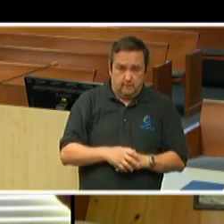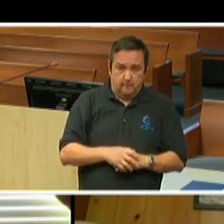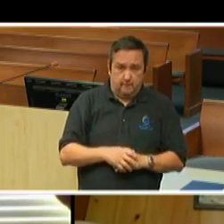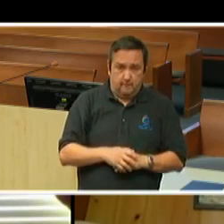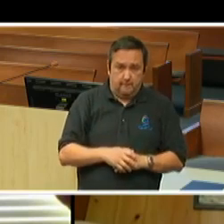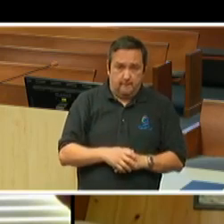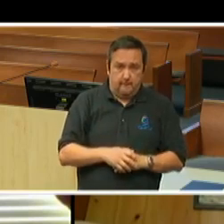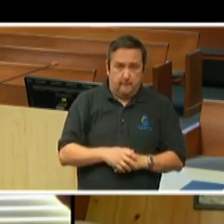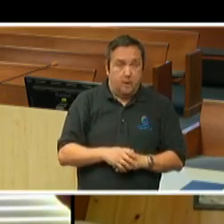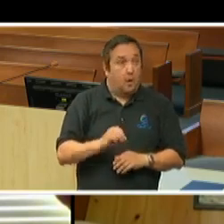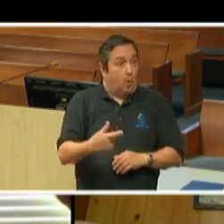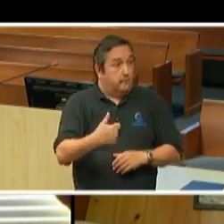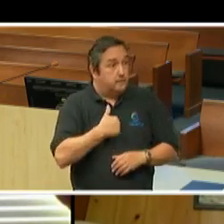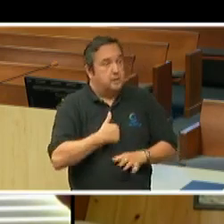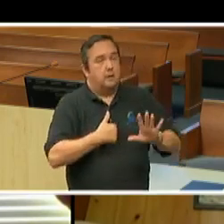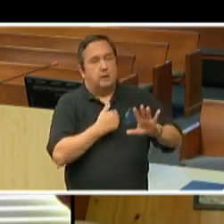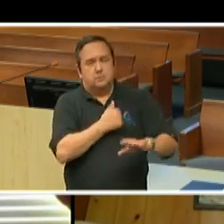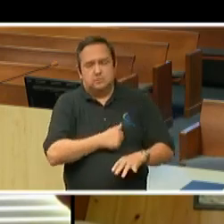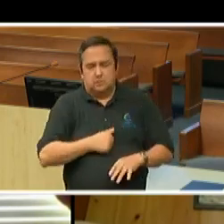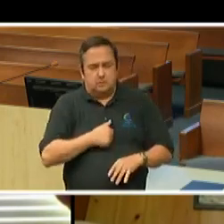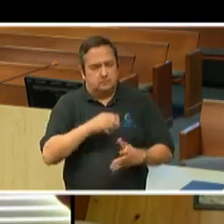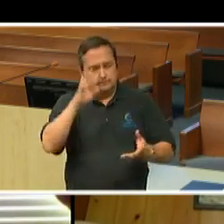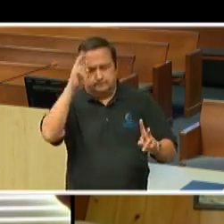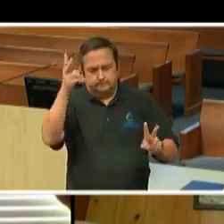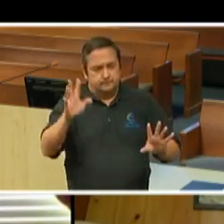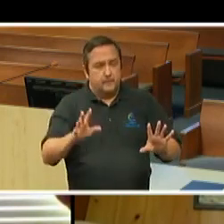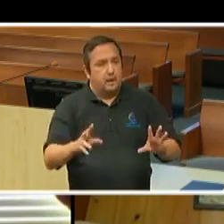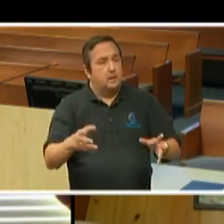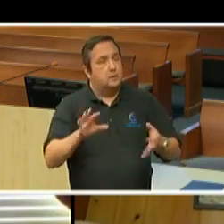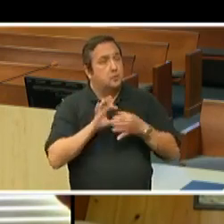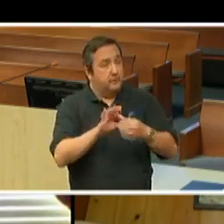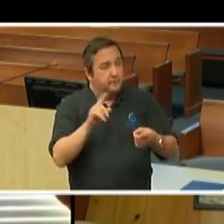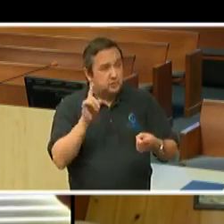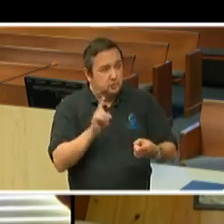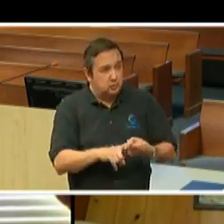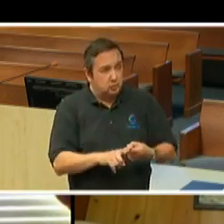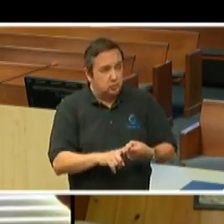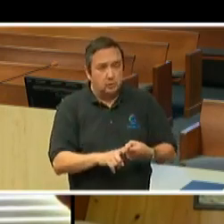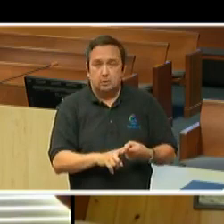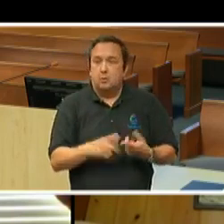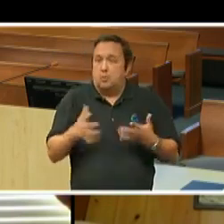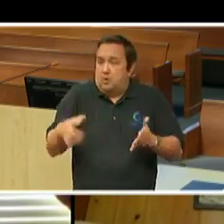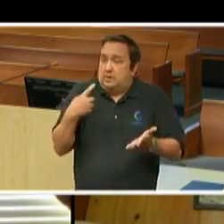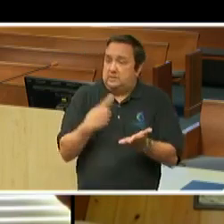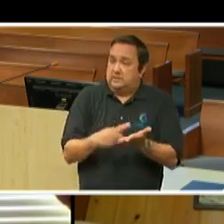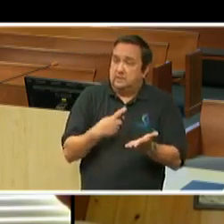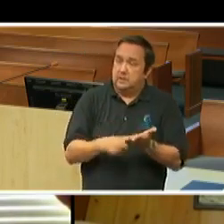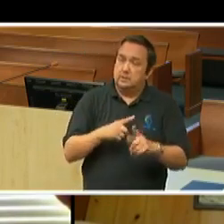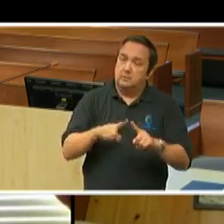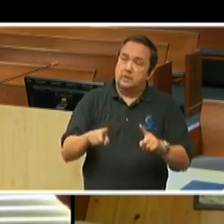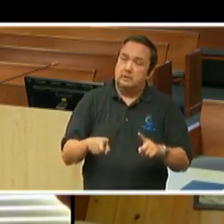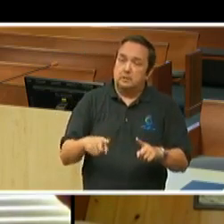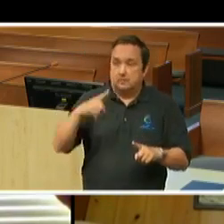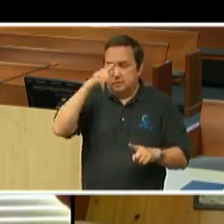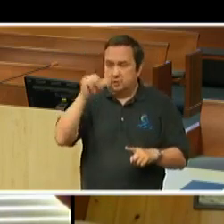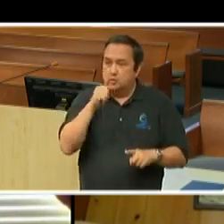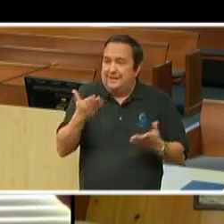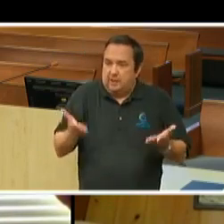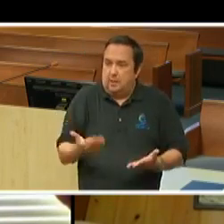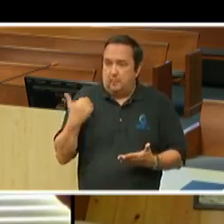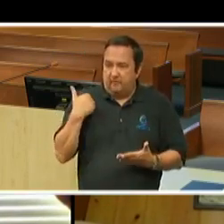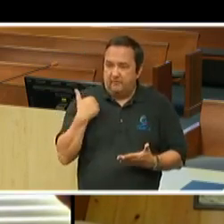Oh, you're asking me a question? I'm sorry. Yes, sir. Yeah, well, I think... In reference to... Yeah, we already had the discussion, but since you weren't here,